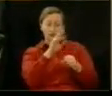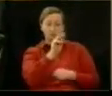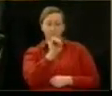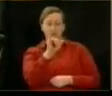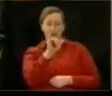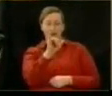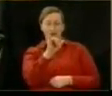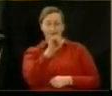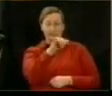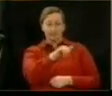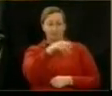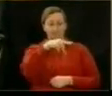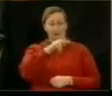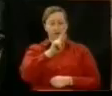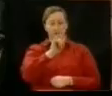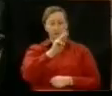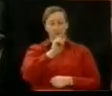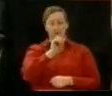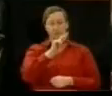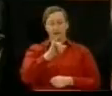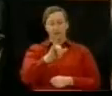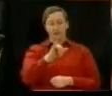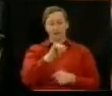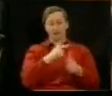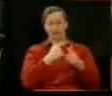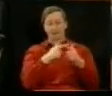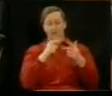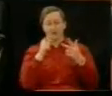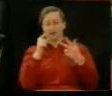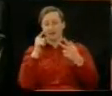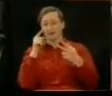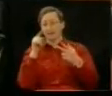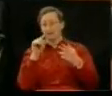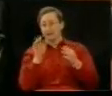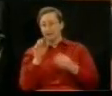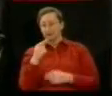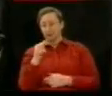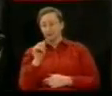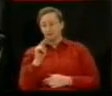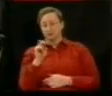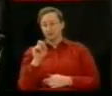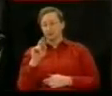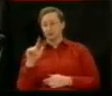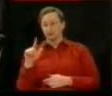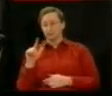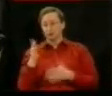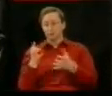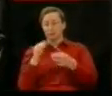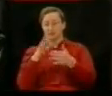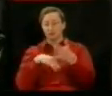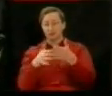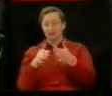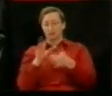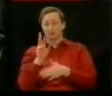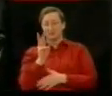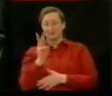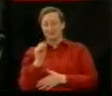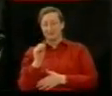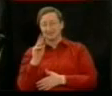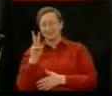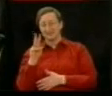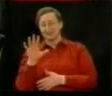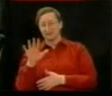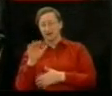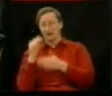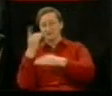would be the primaries, and then how long would it be before you had the general election? You want to schedule at least 60, 65